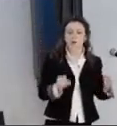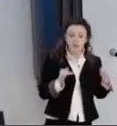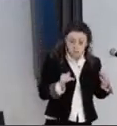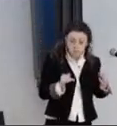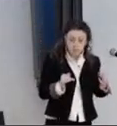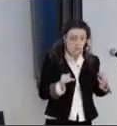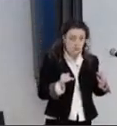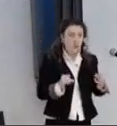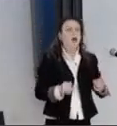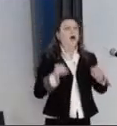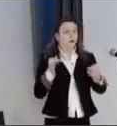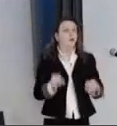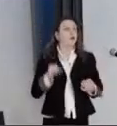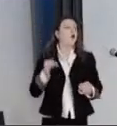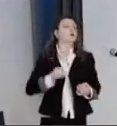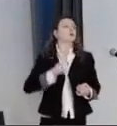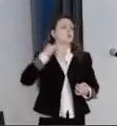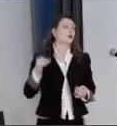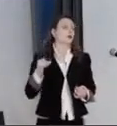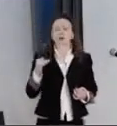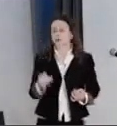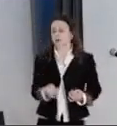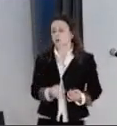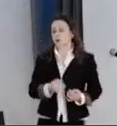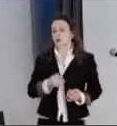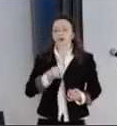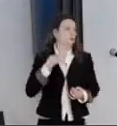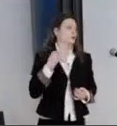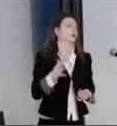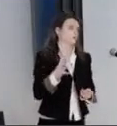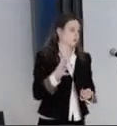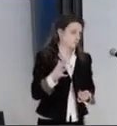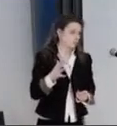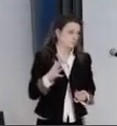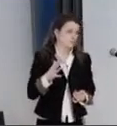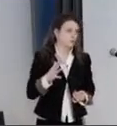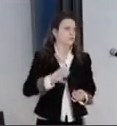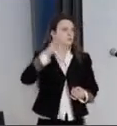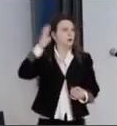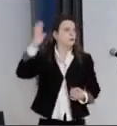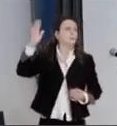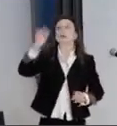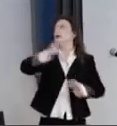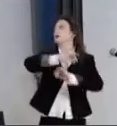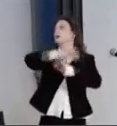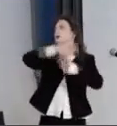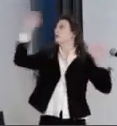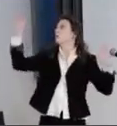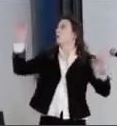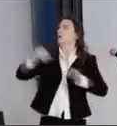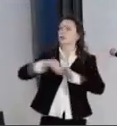perfumery roses, and so awe-inspiring that nobody even tries. So this is meant to